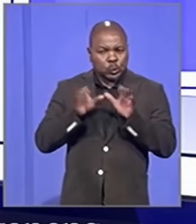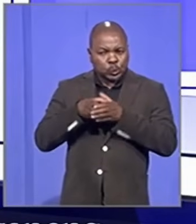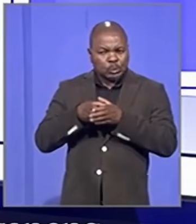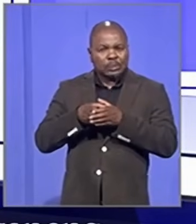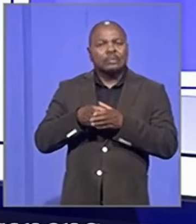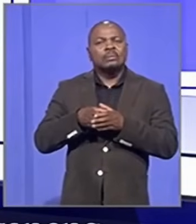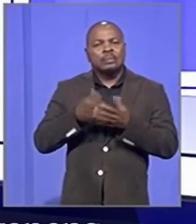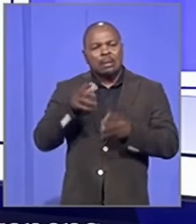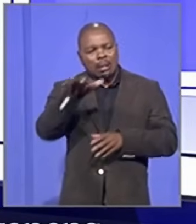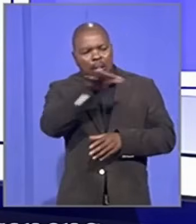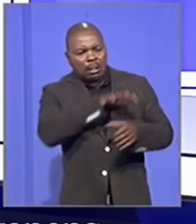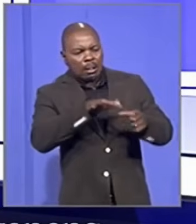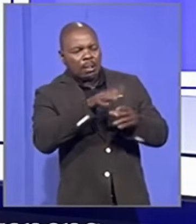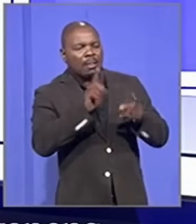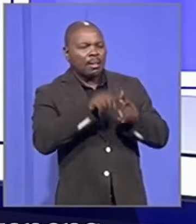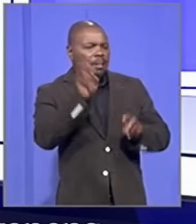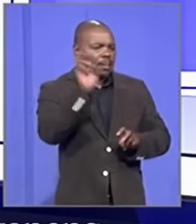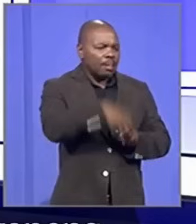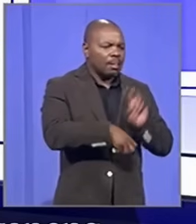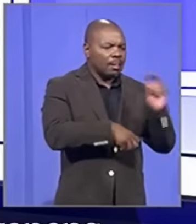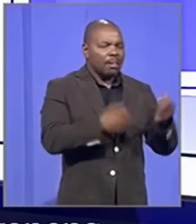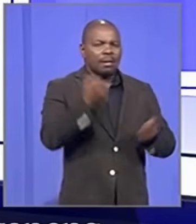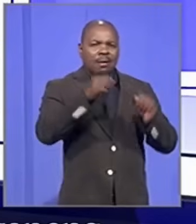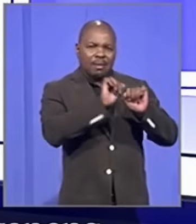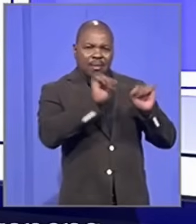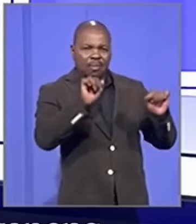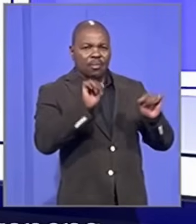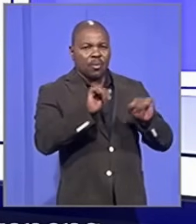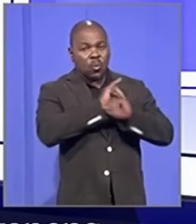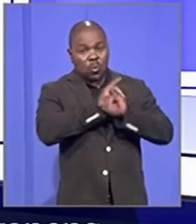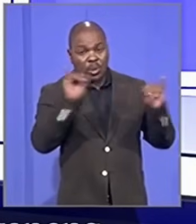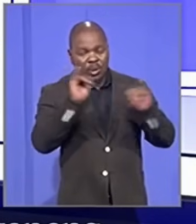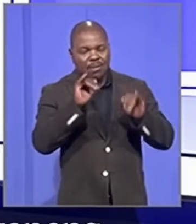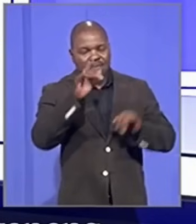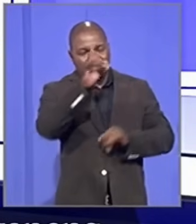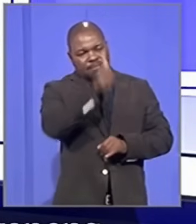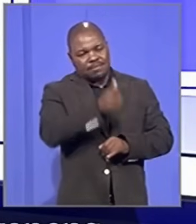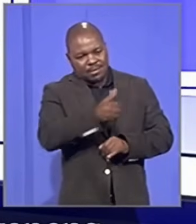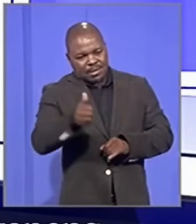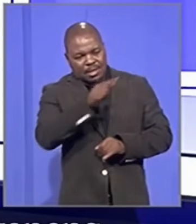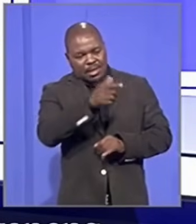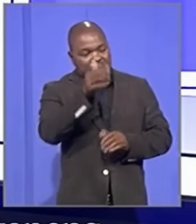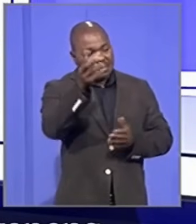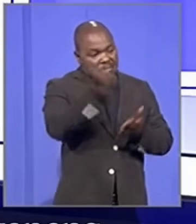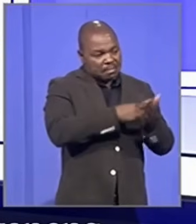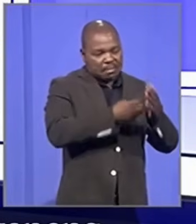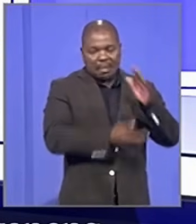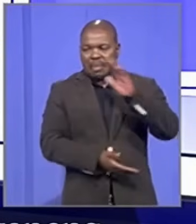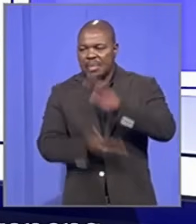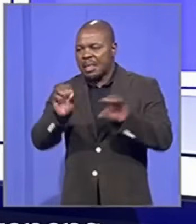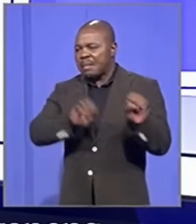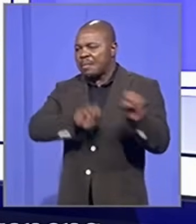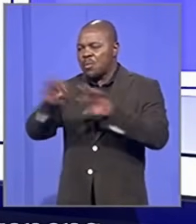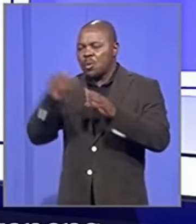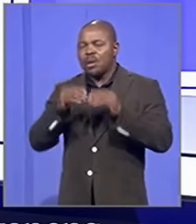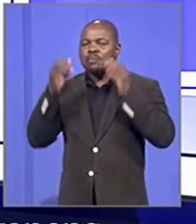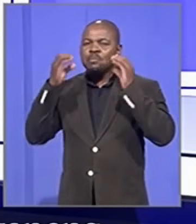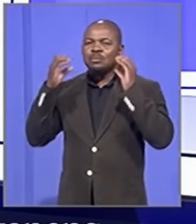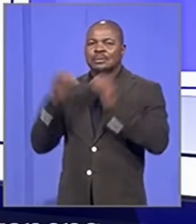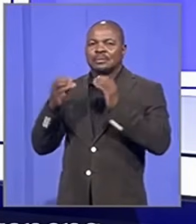nepilego tikologo ya bona ka go ba utswetša difatanaga tša bona kudu dibene moo gomme ba di tshedišago ka molwane wa go ya